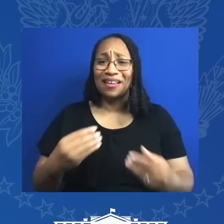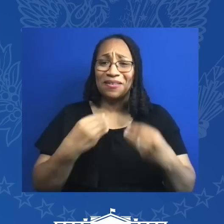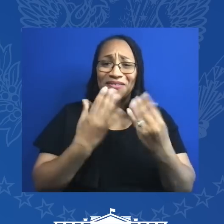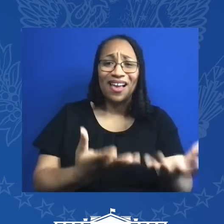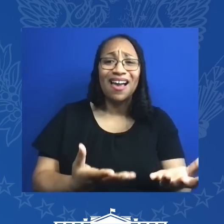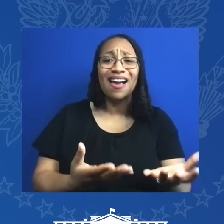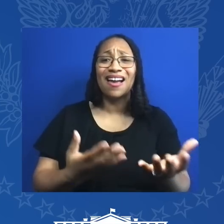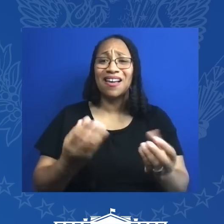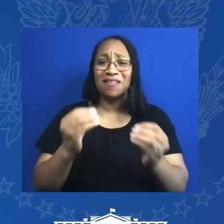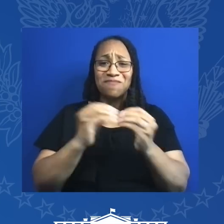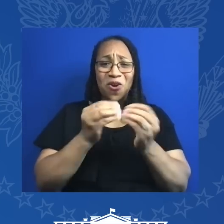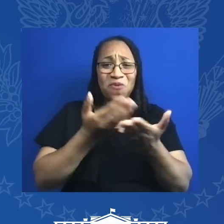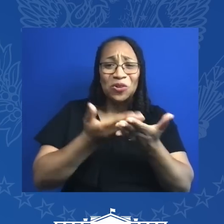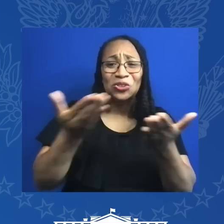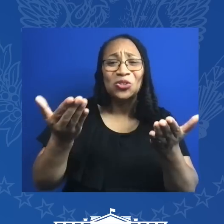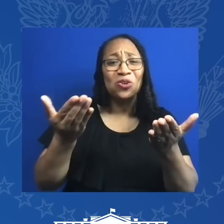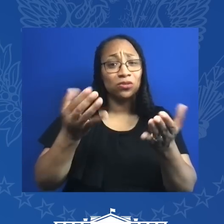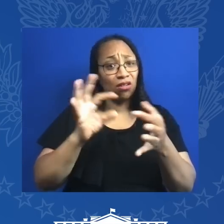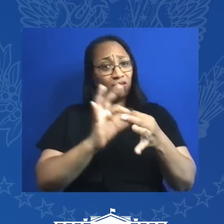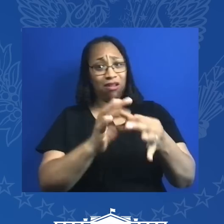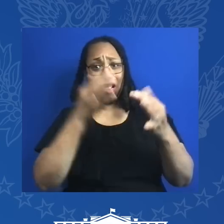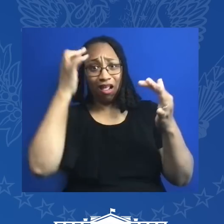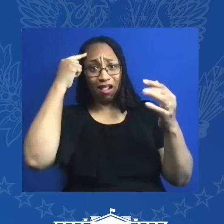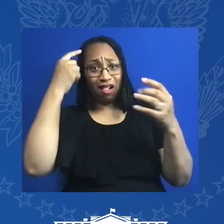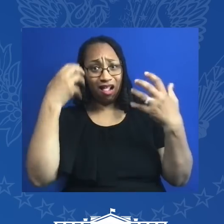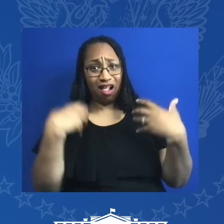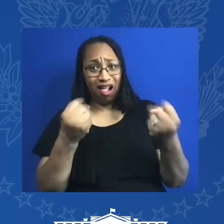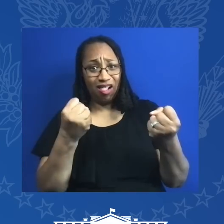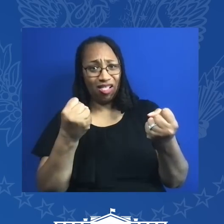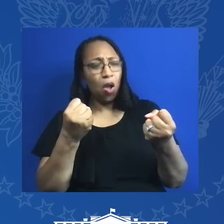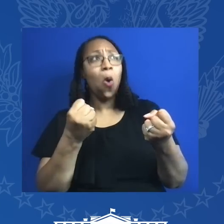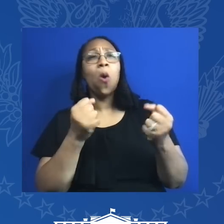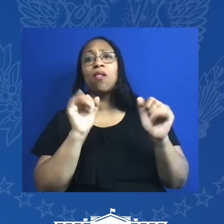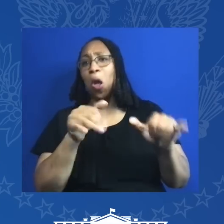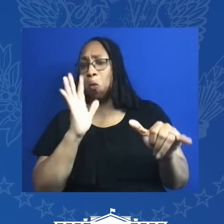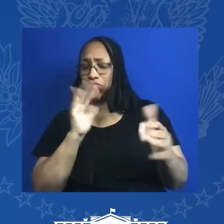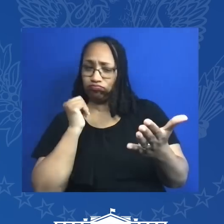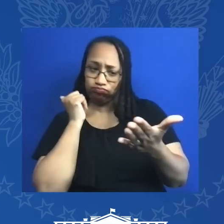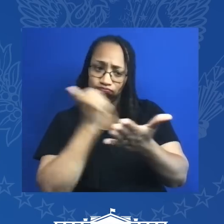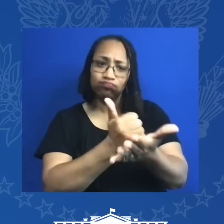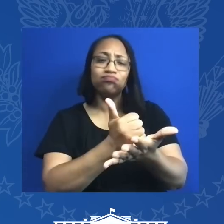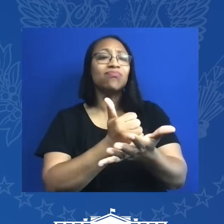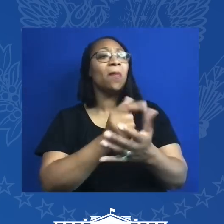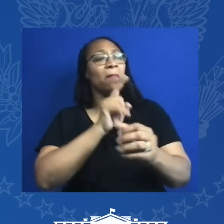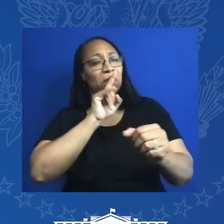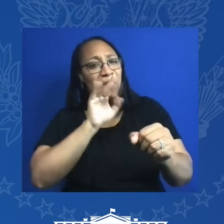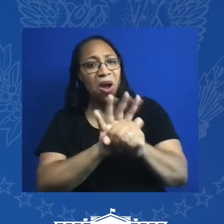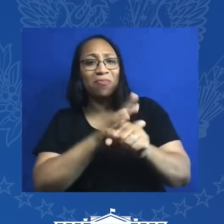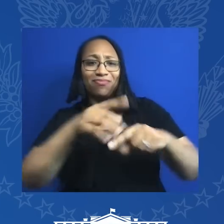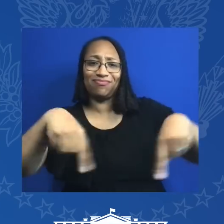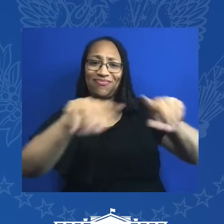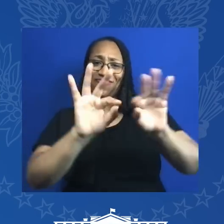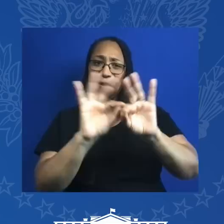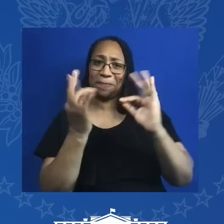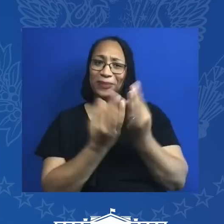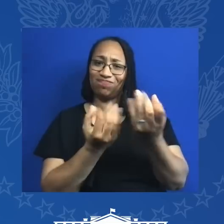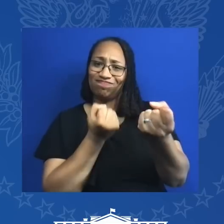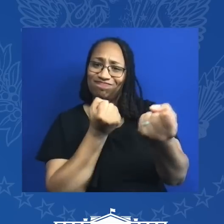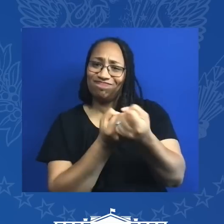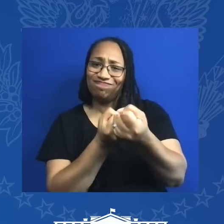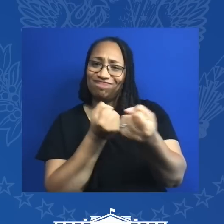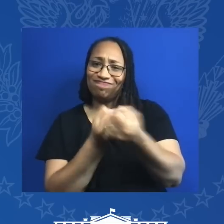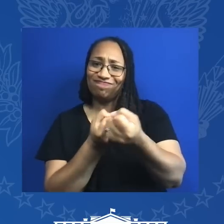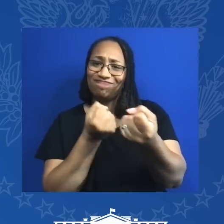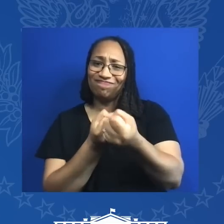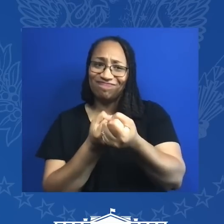and affirm their kids. A new federal initiative to address the LGBTQ homelessness. New proposed